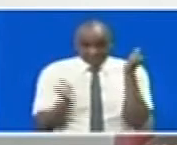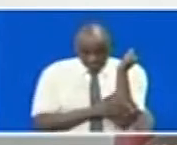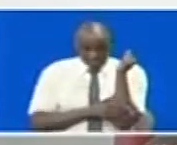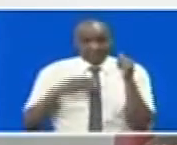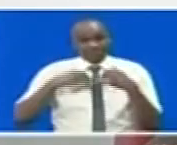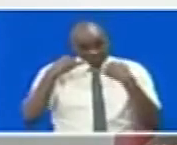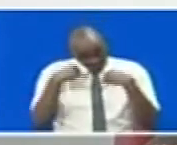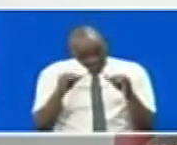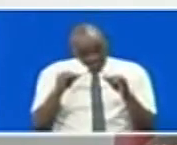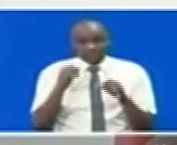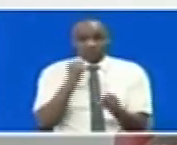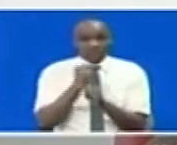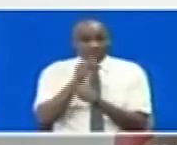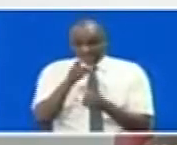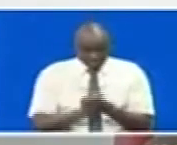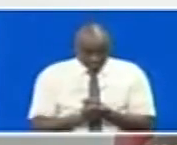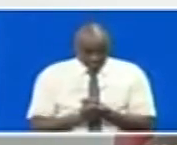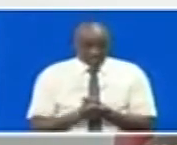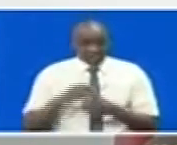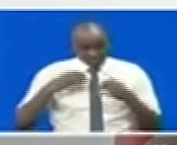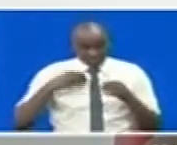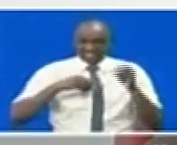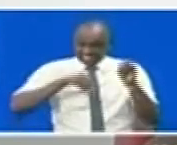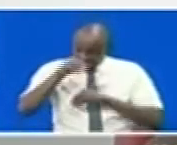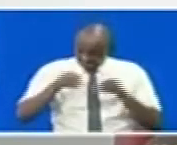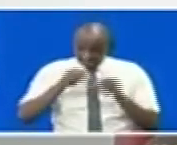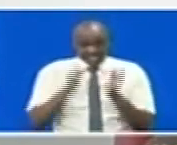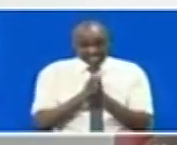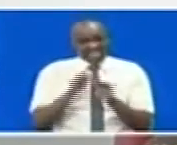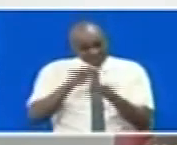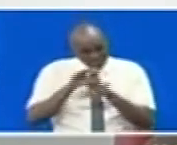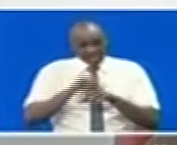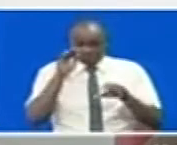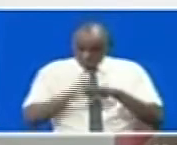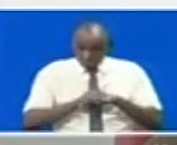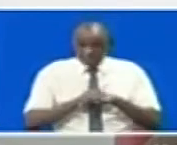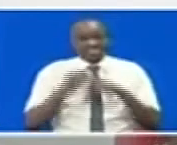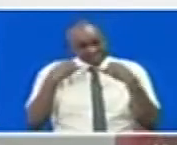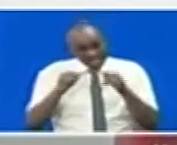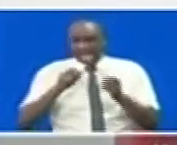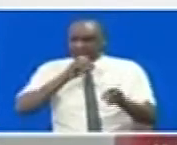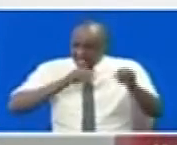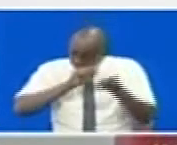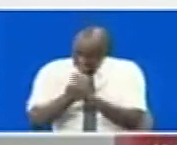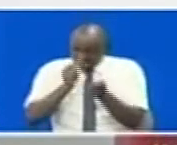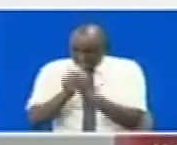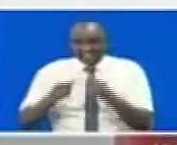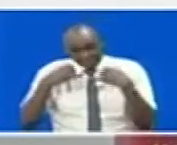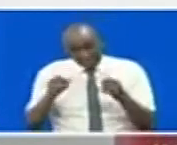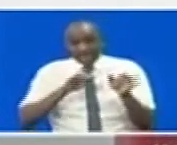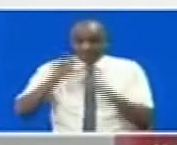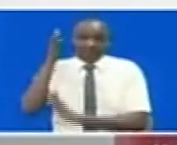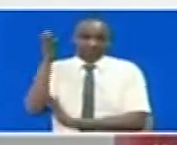tried to assist it. I have drafted requisite amendments. They are pending in